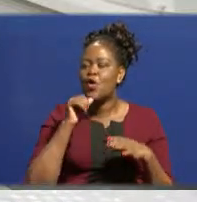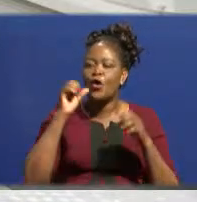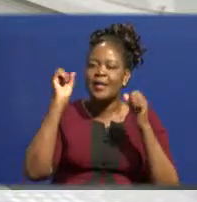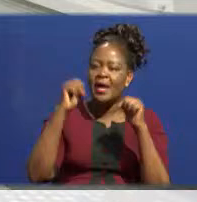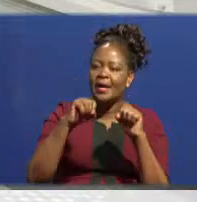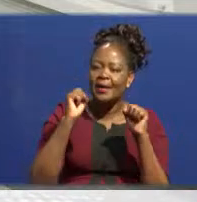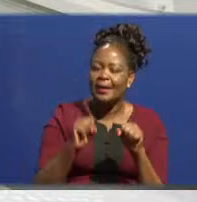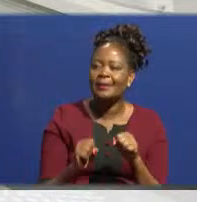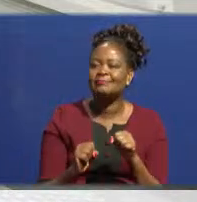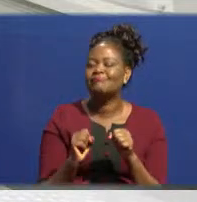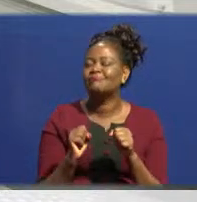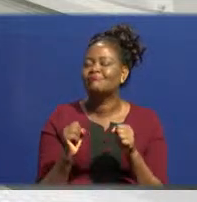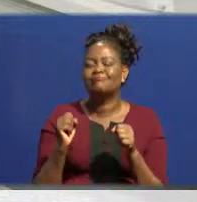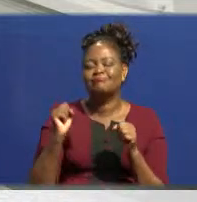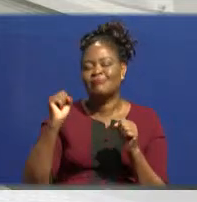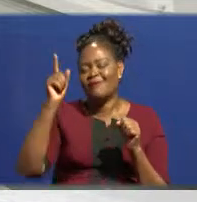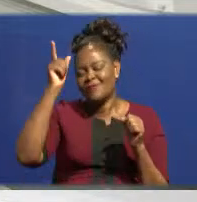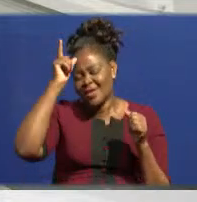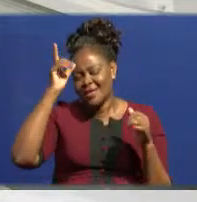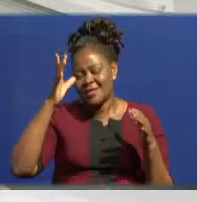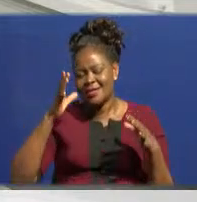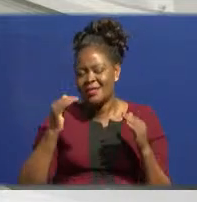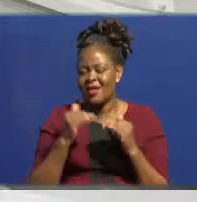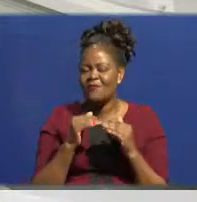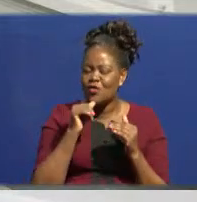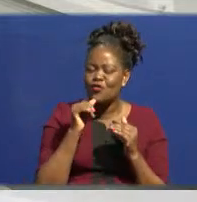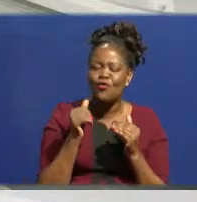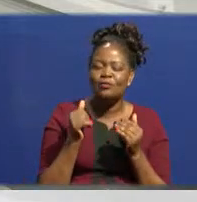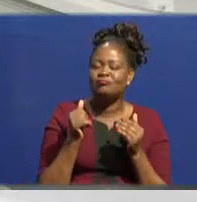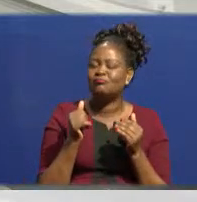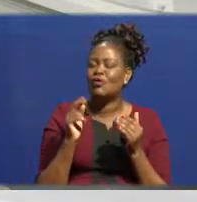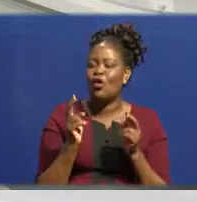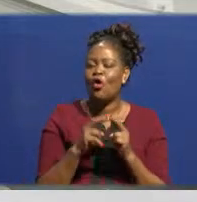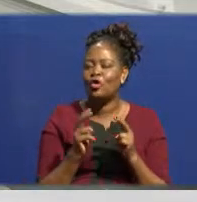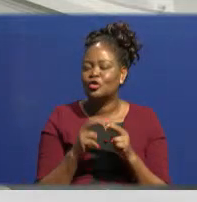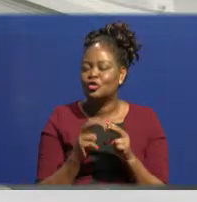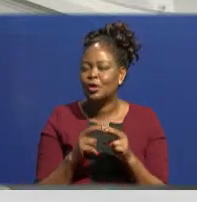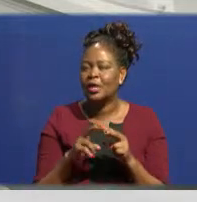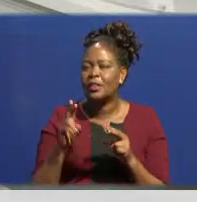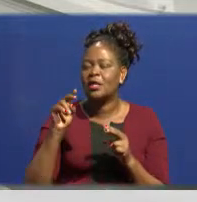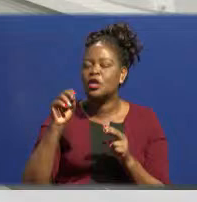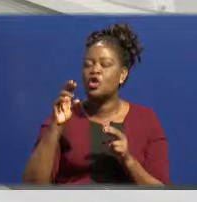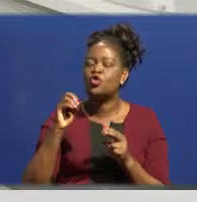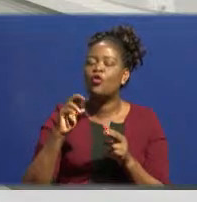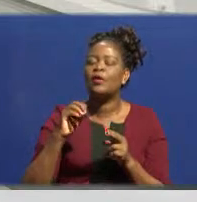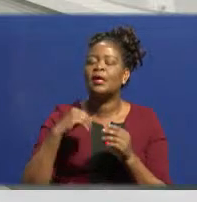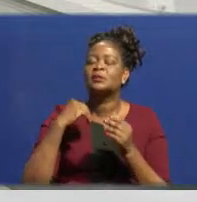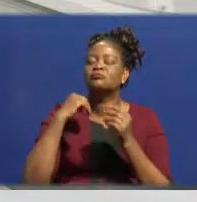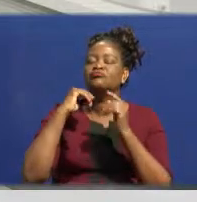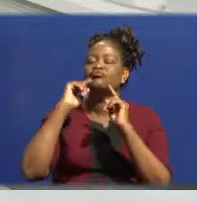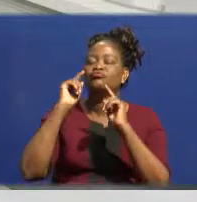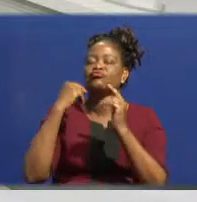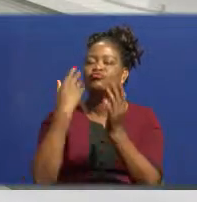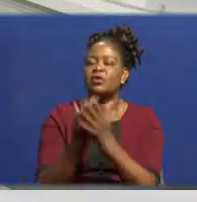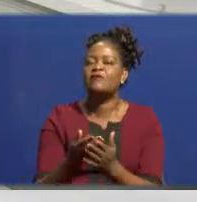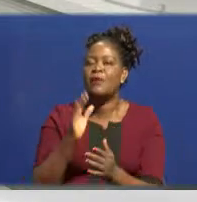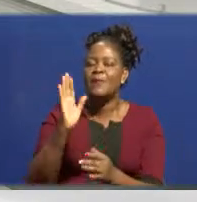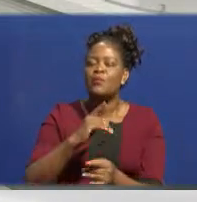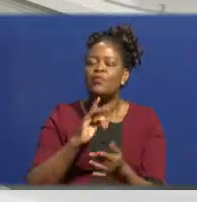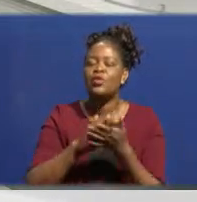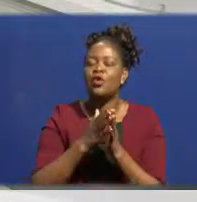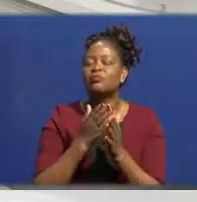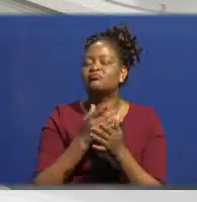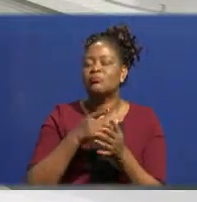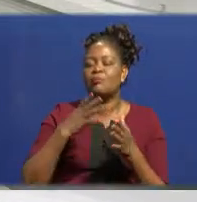agree. Common ground was not reached. NADCO report has arrived in parliament without a common ground. Mheshimiwa CNN? We